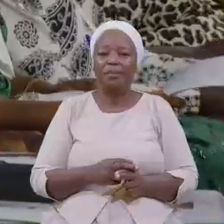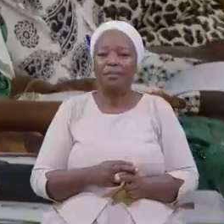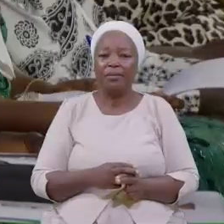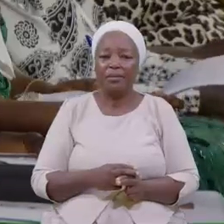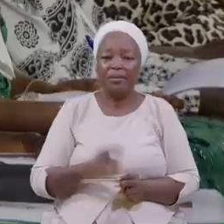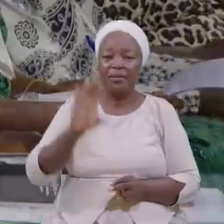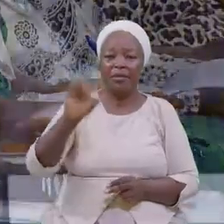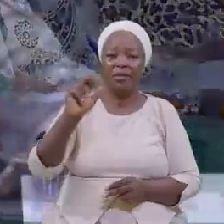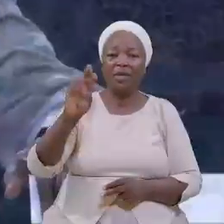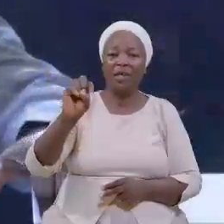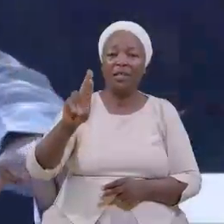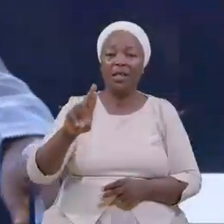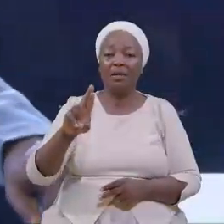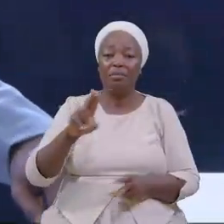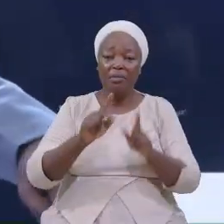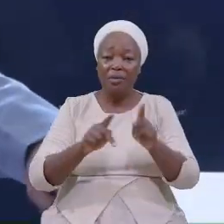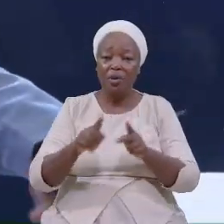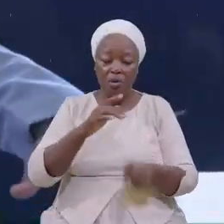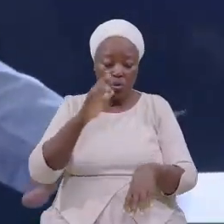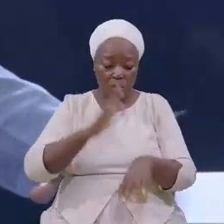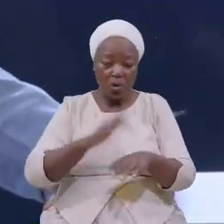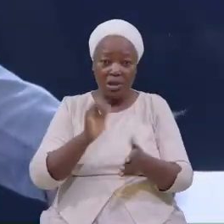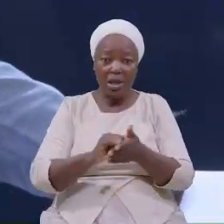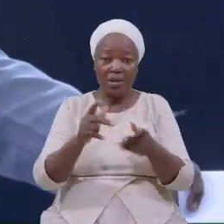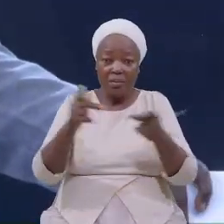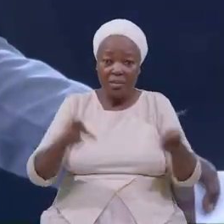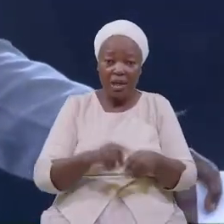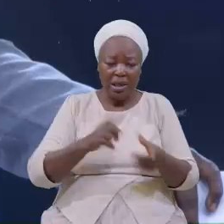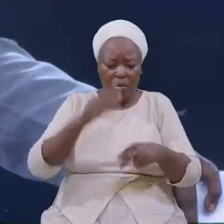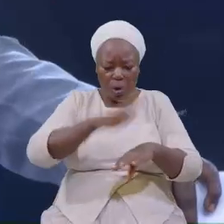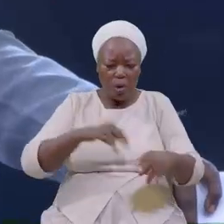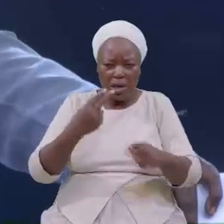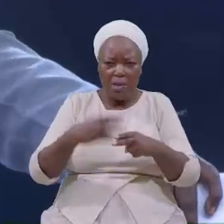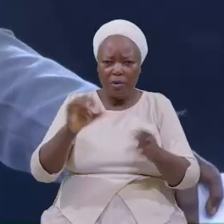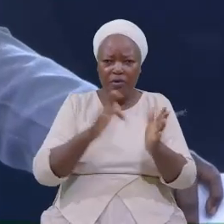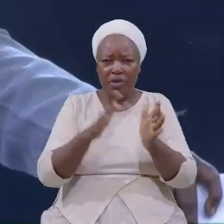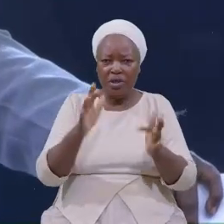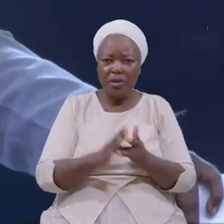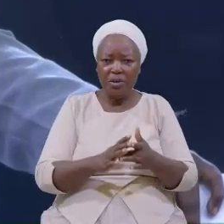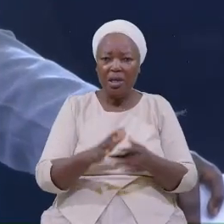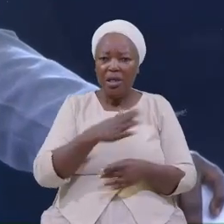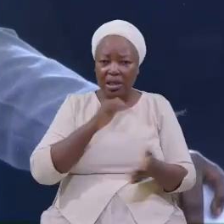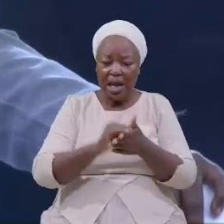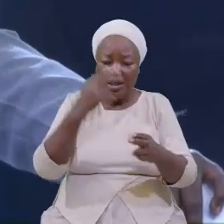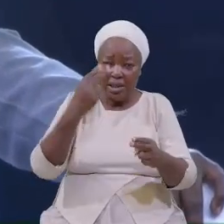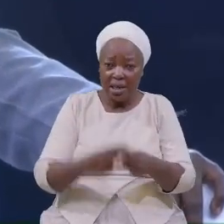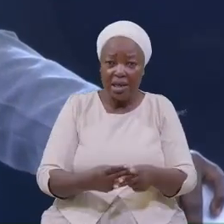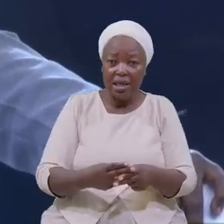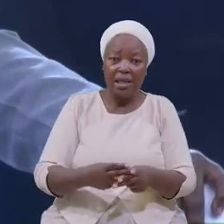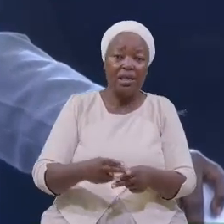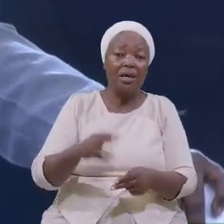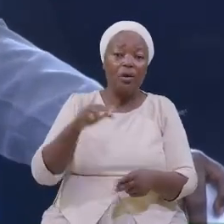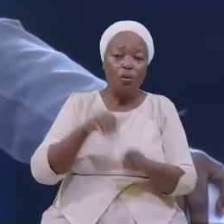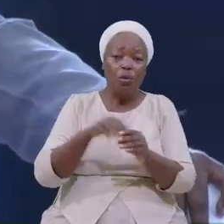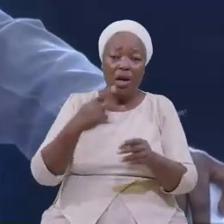Cancer patient, you touch that place and we mention the name of Jesus. That name, with his virtue,